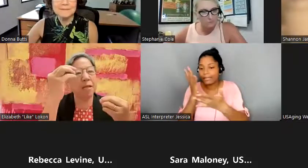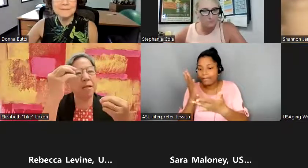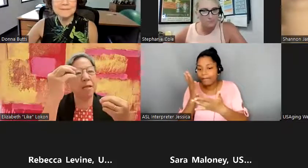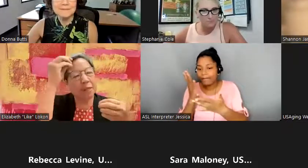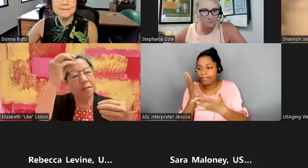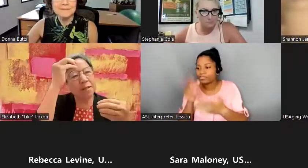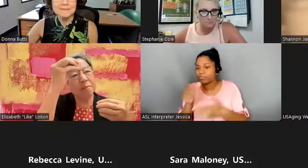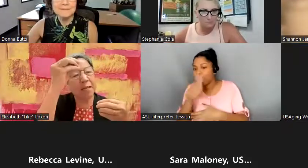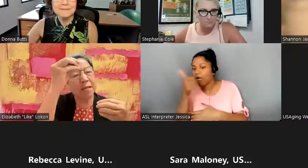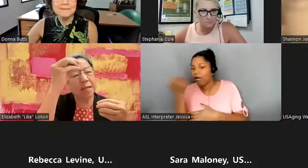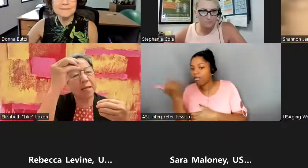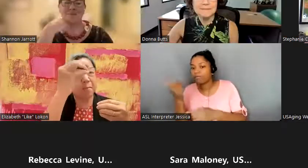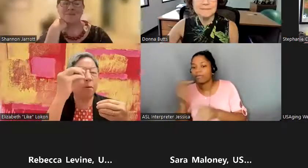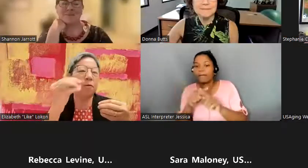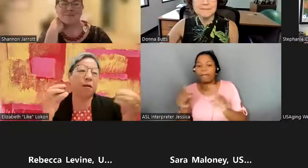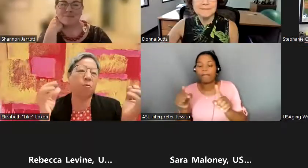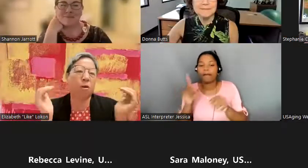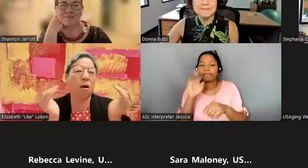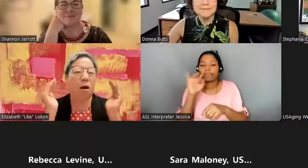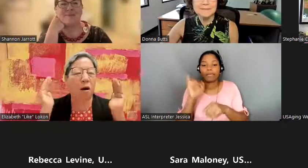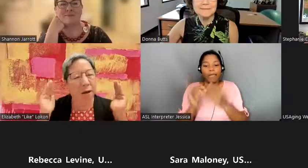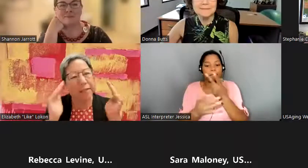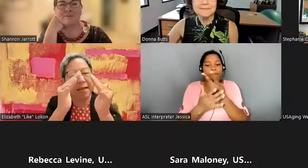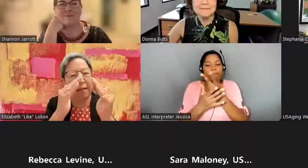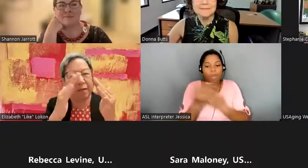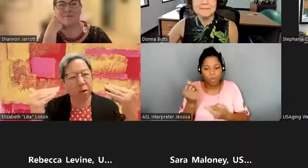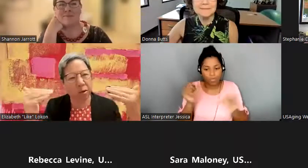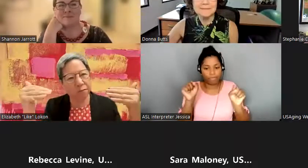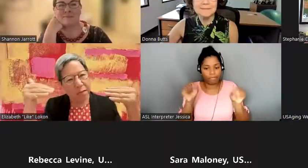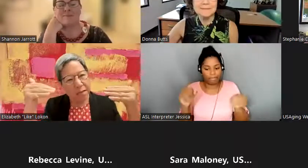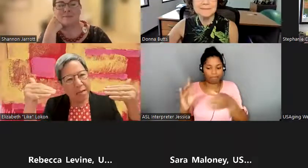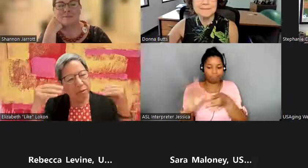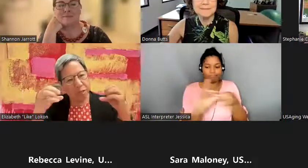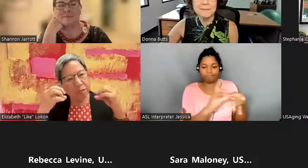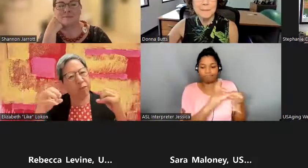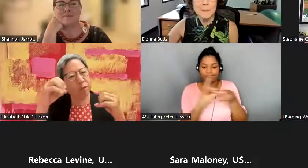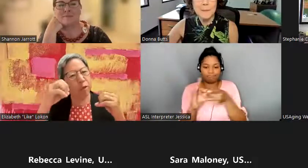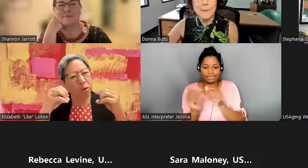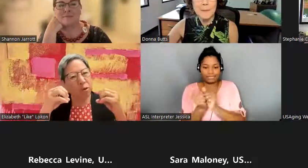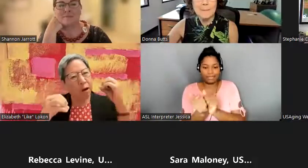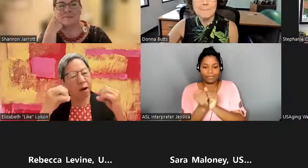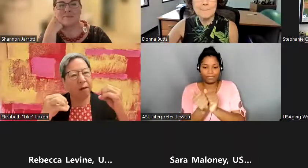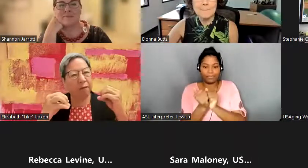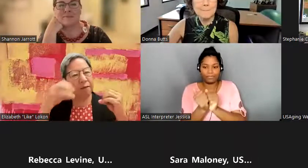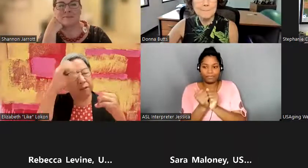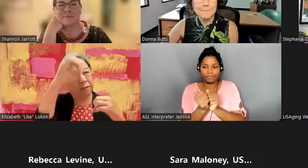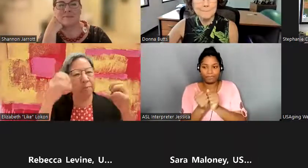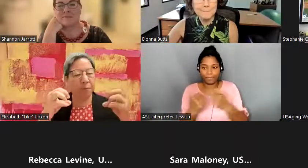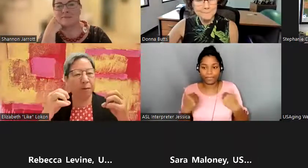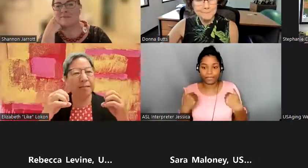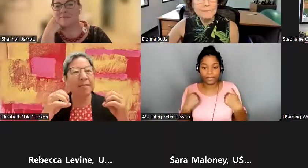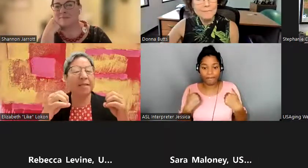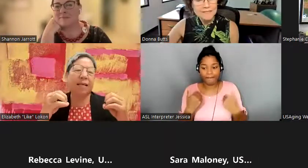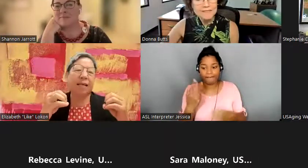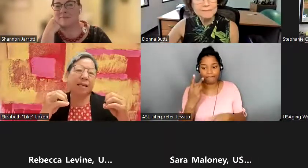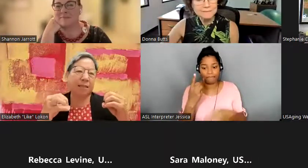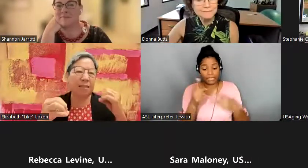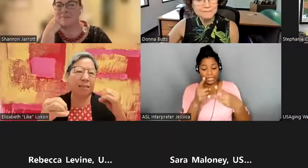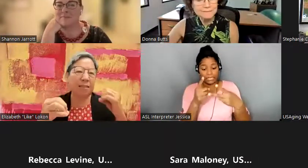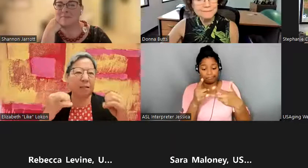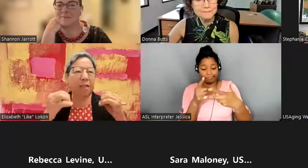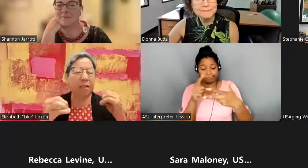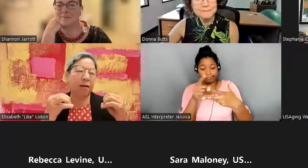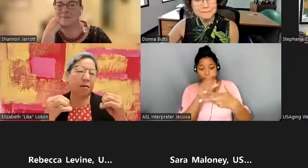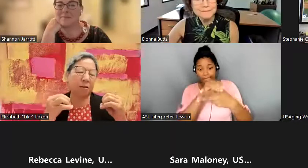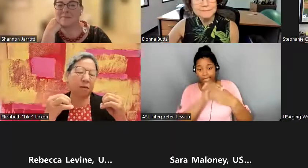be something else, but there's something that they both can work on together. So if you just have two of the three points, just